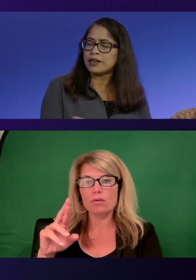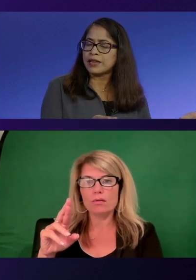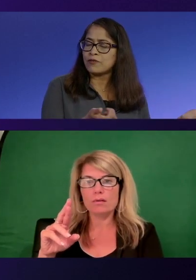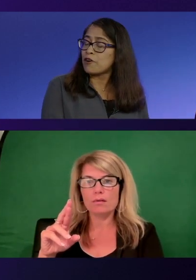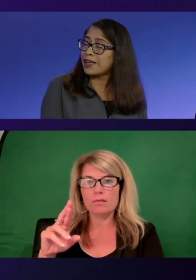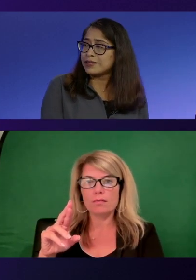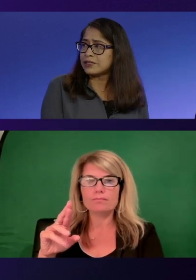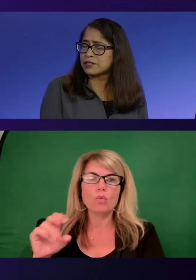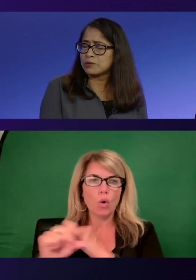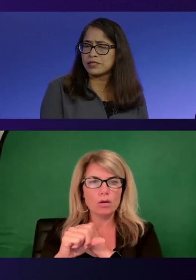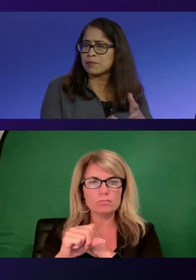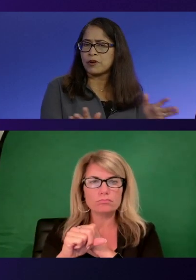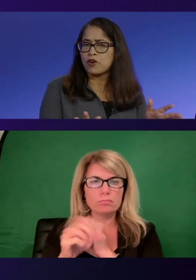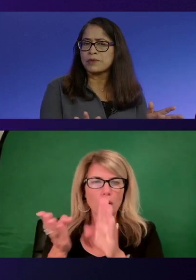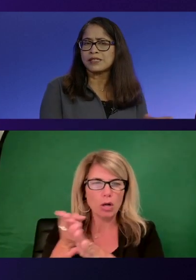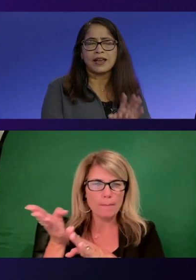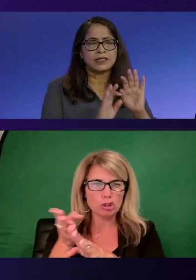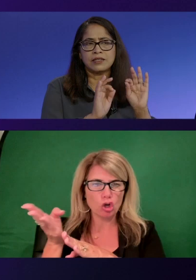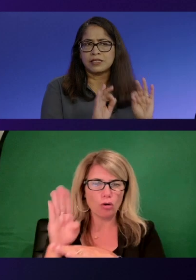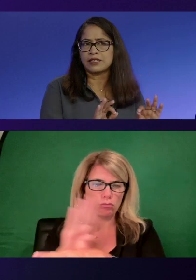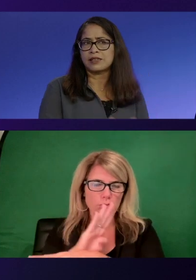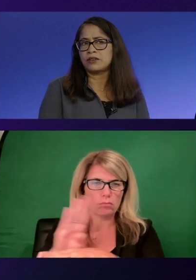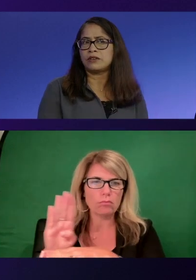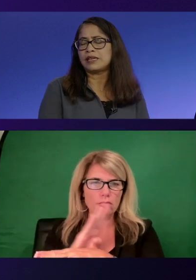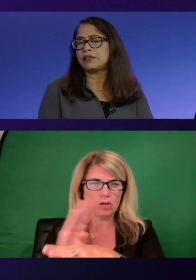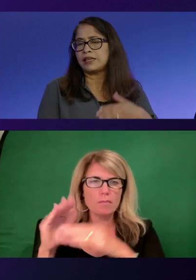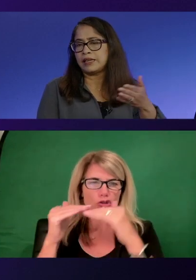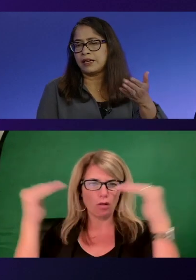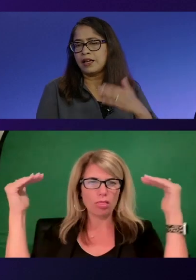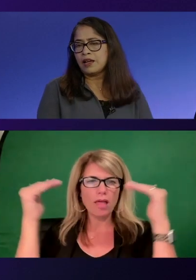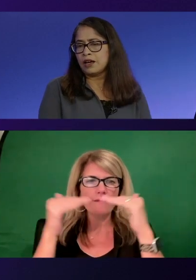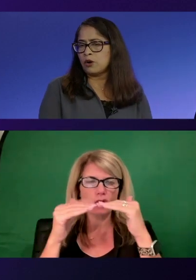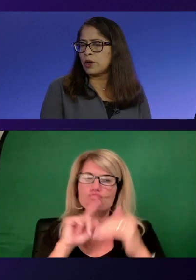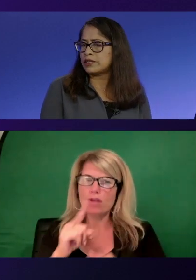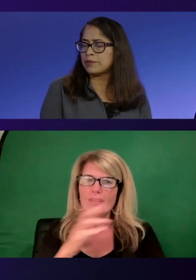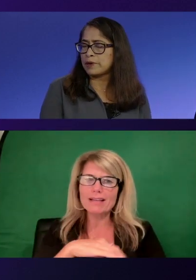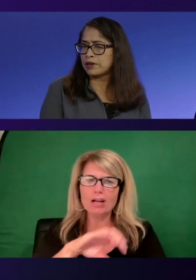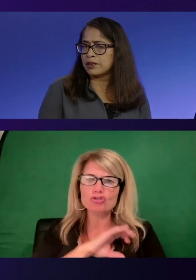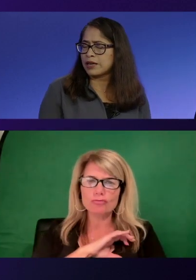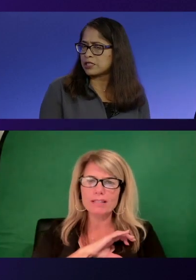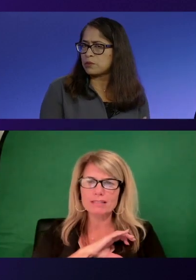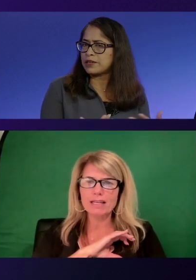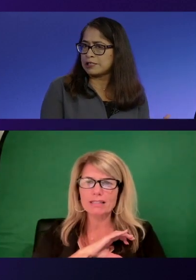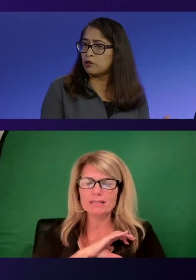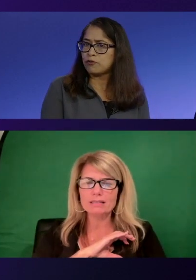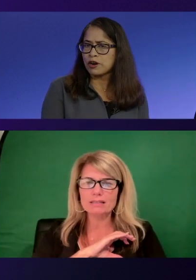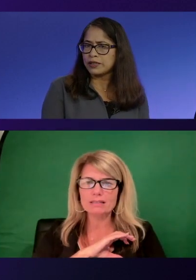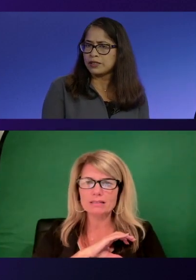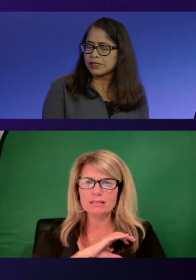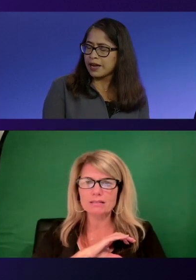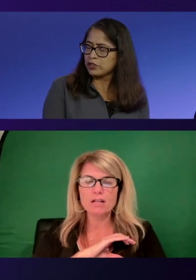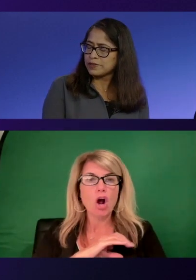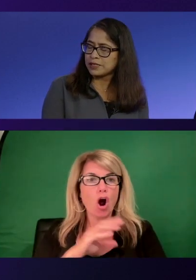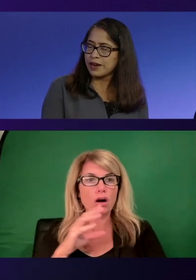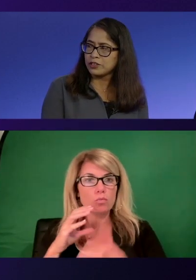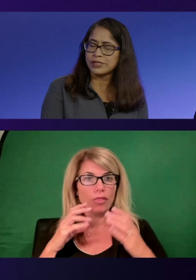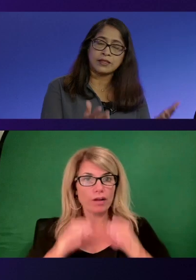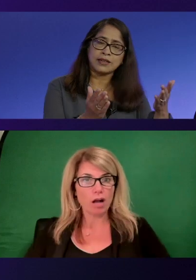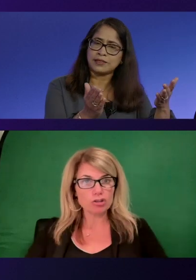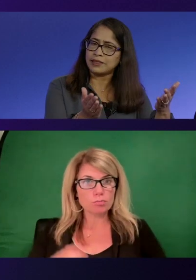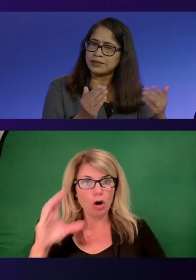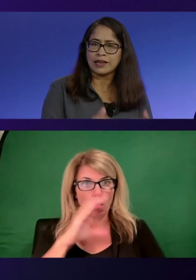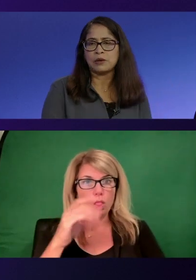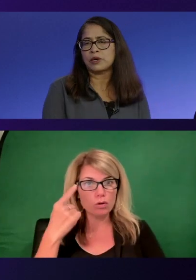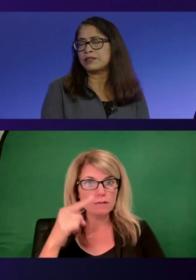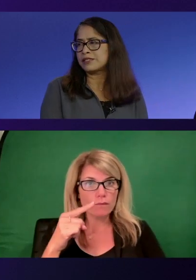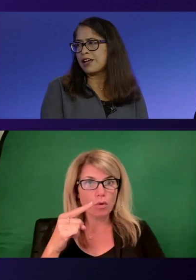commercial grade file systems, the performance characteristics are really what the customers look for in this kind of scenarios, and